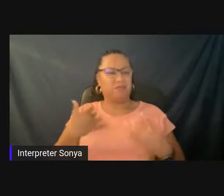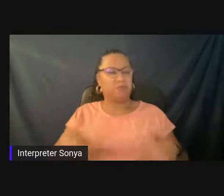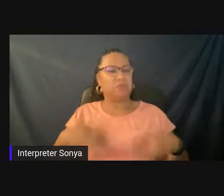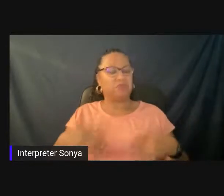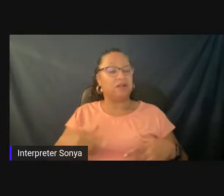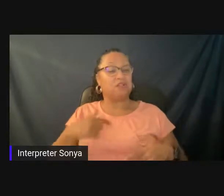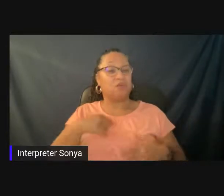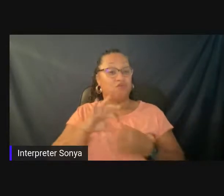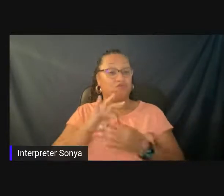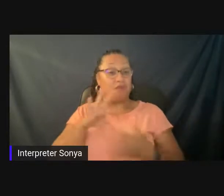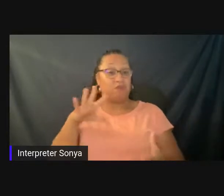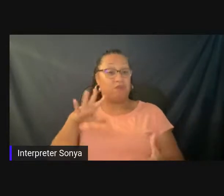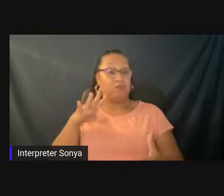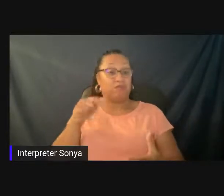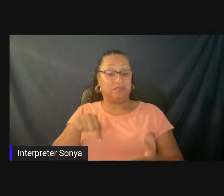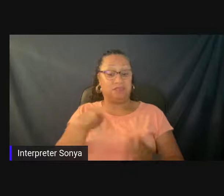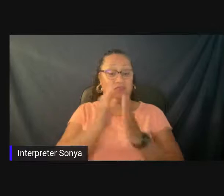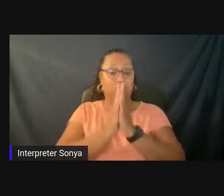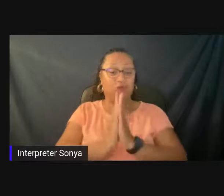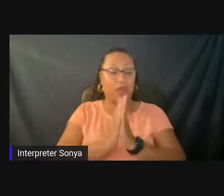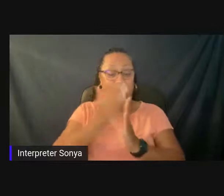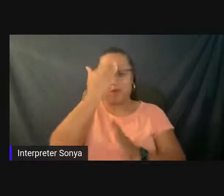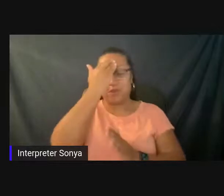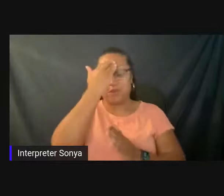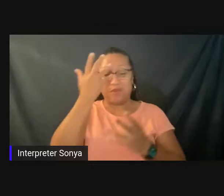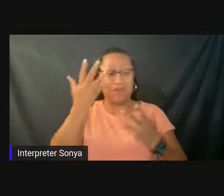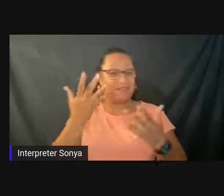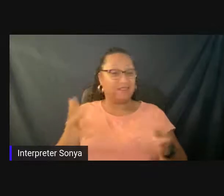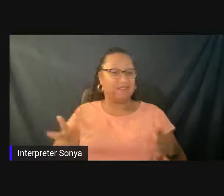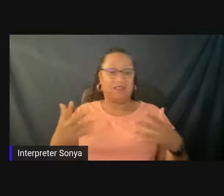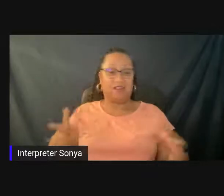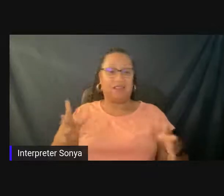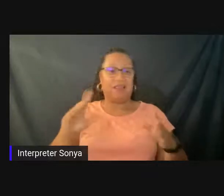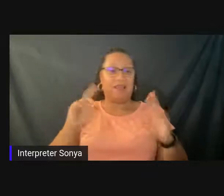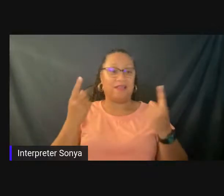prayer knowing it is done, and so it is.